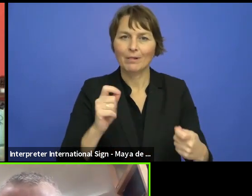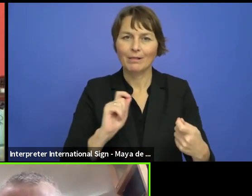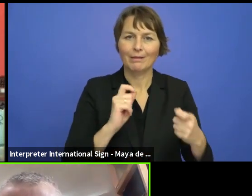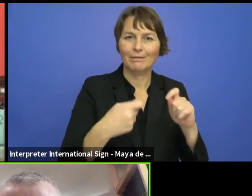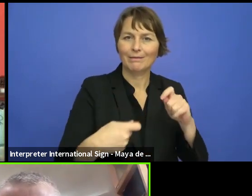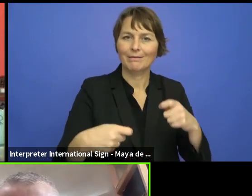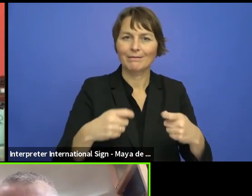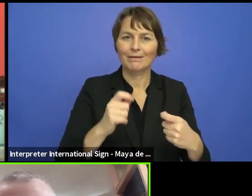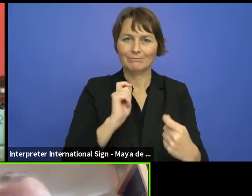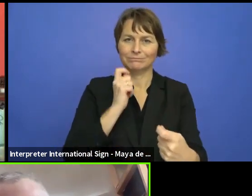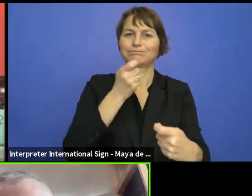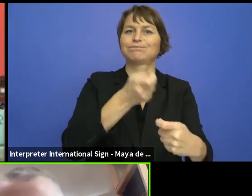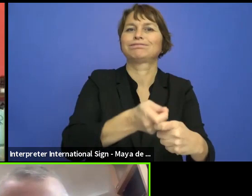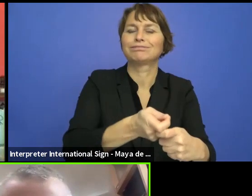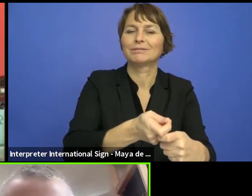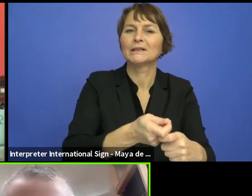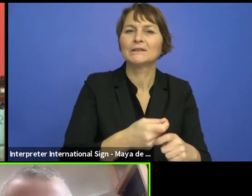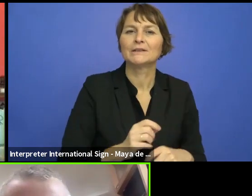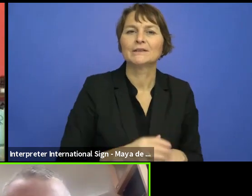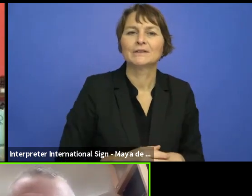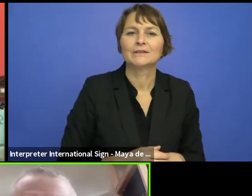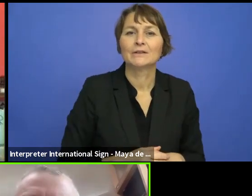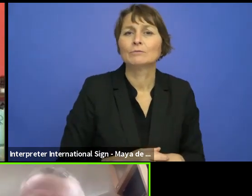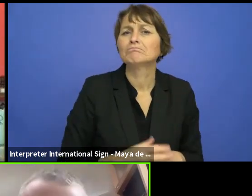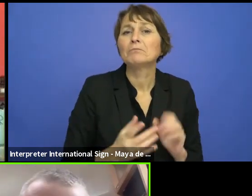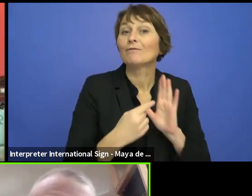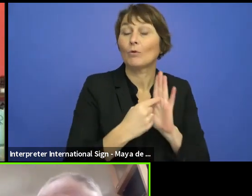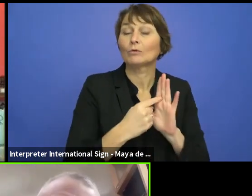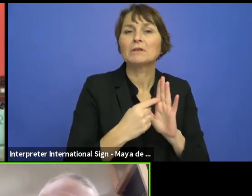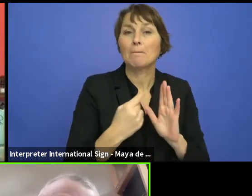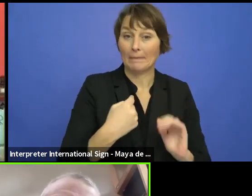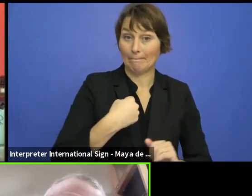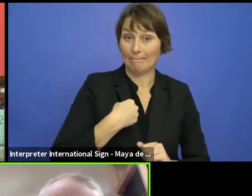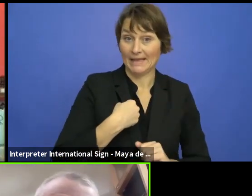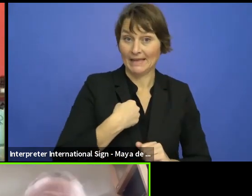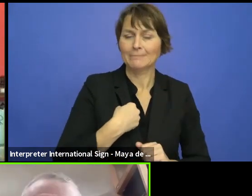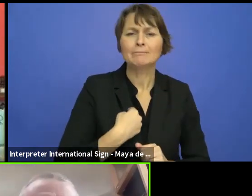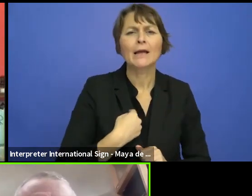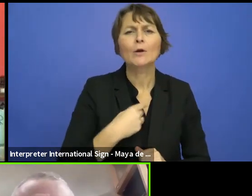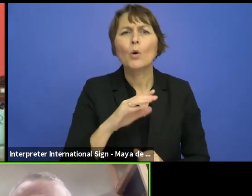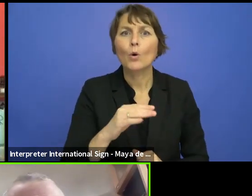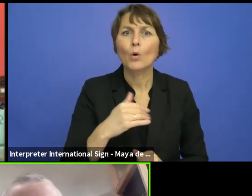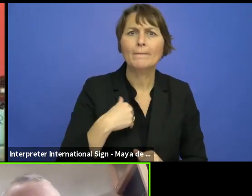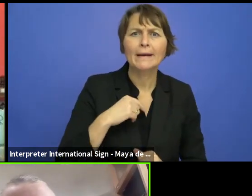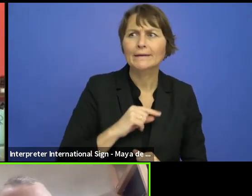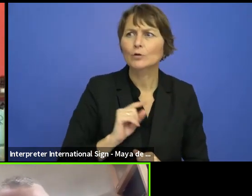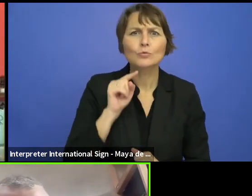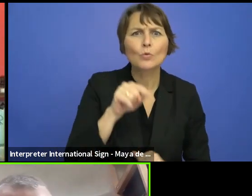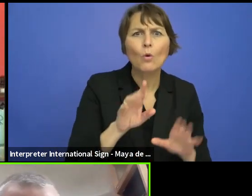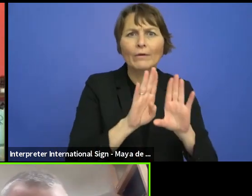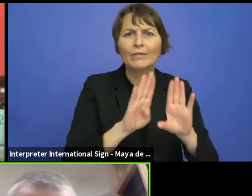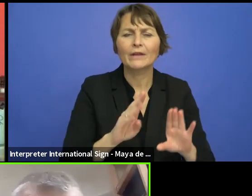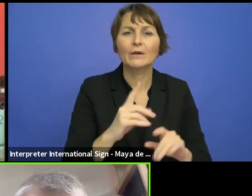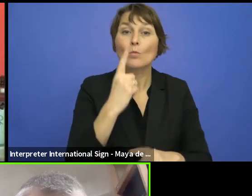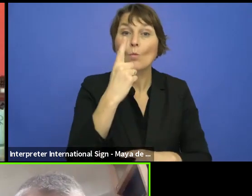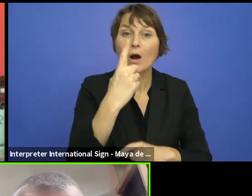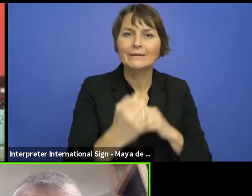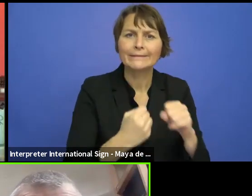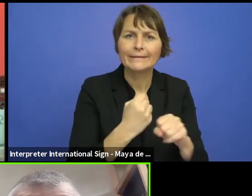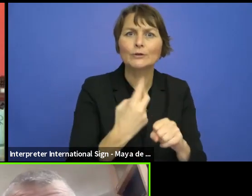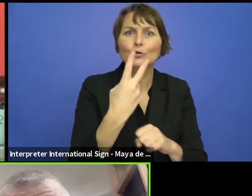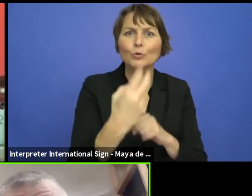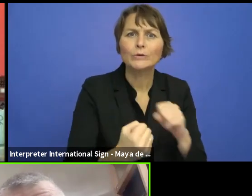How should I say that you don't have to be asked 1 year or 2 years in advance to make sure that you can play there, etc. Like this kind of structures we know,